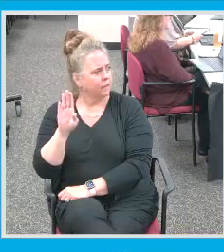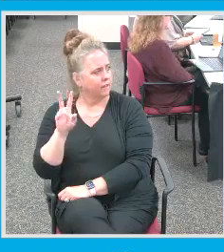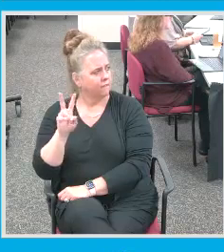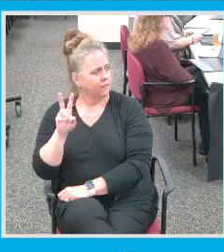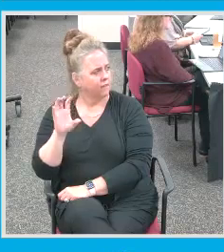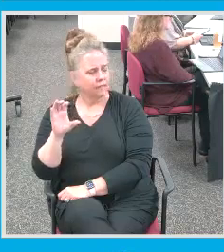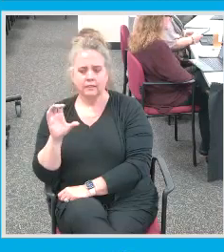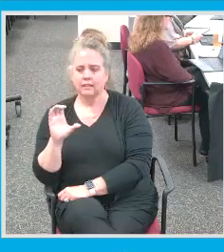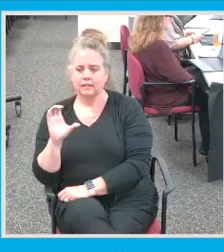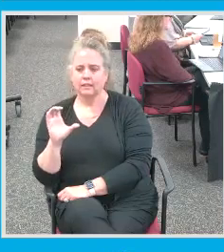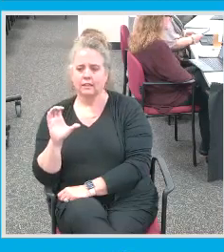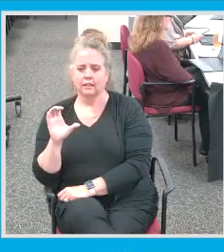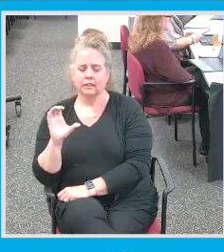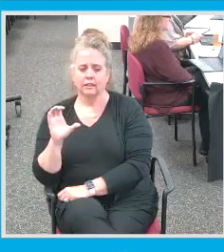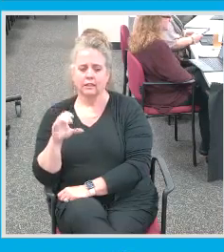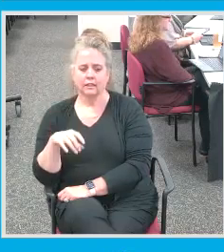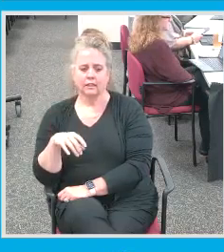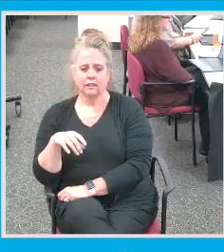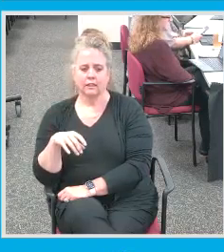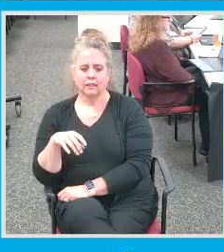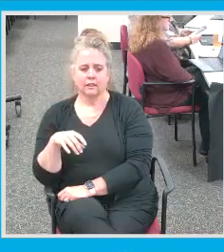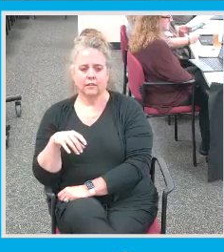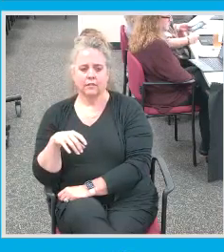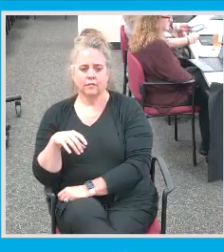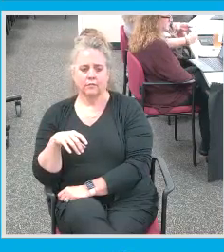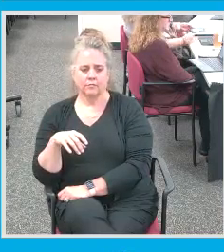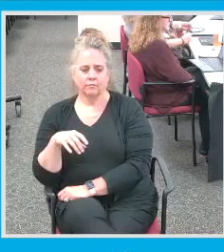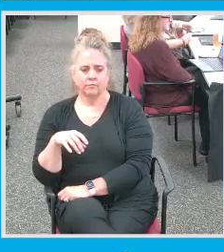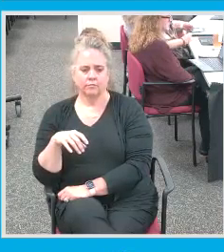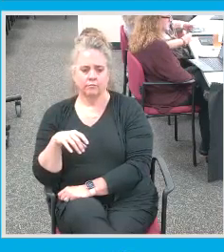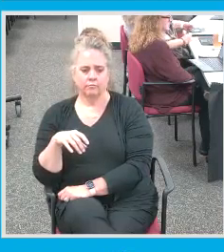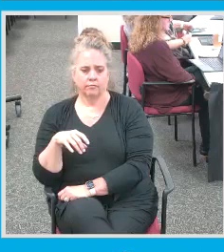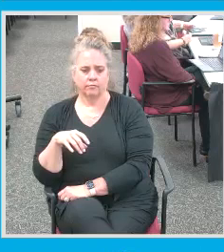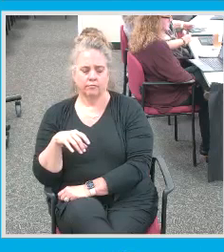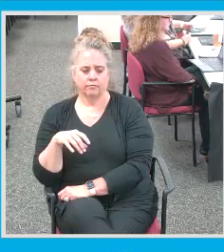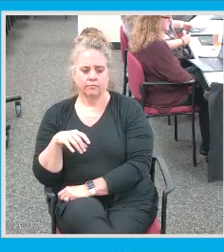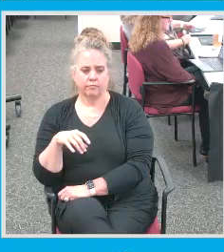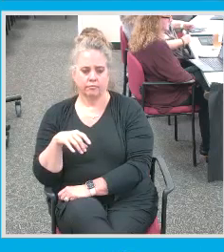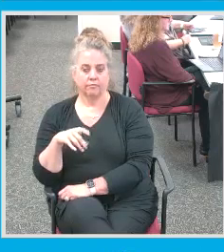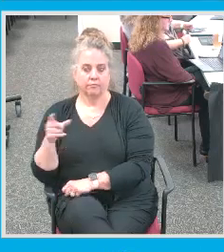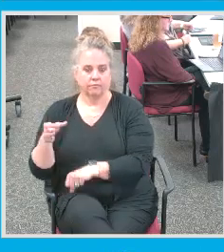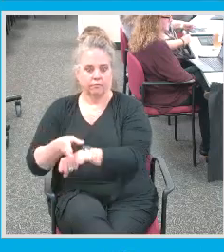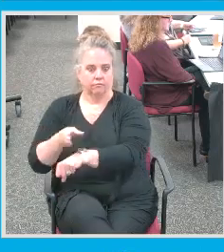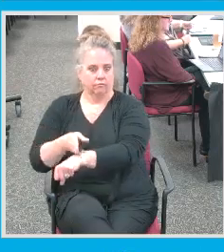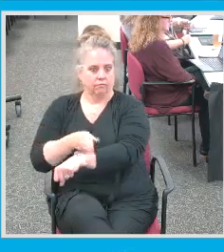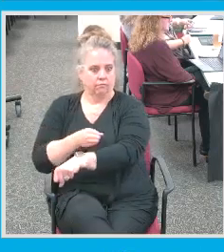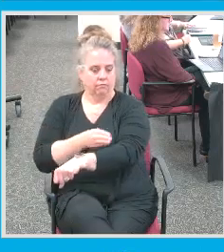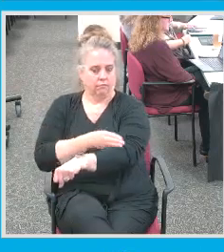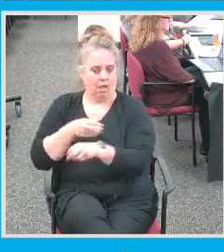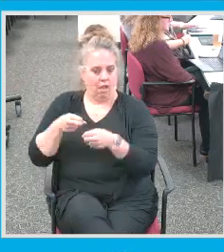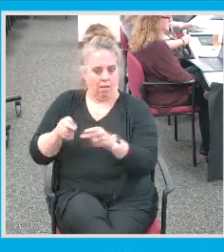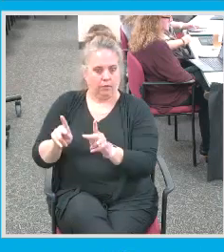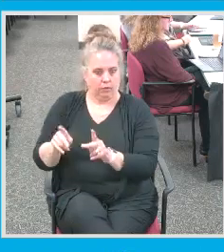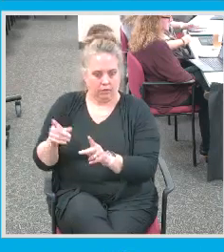make sustainable changes and create opportunities to reduce youth substance use and other unhealthy behaviors.